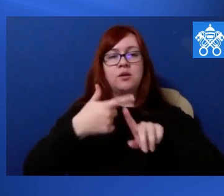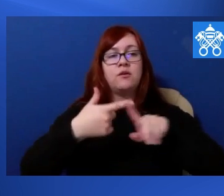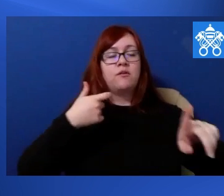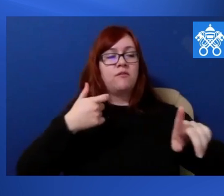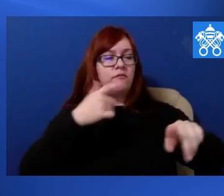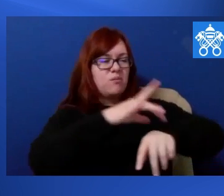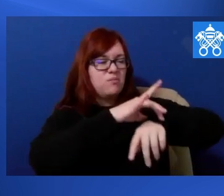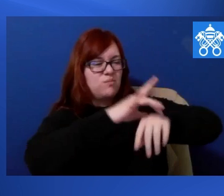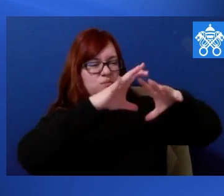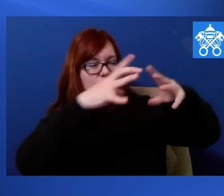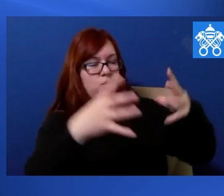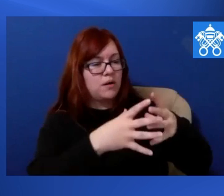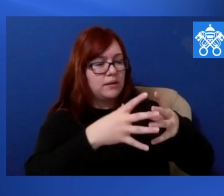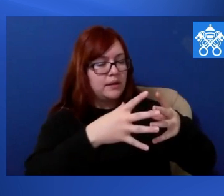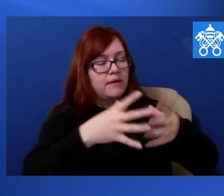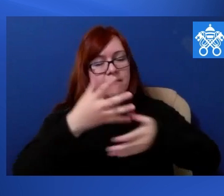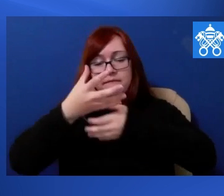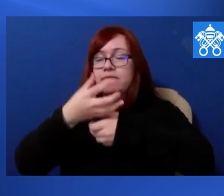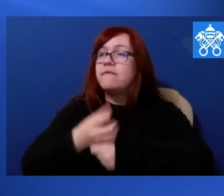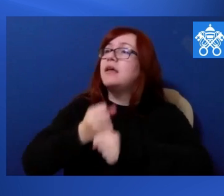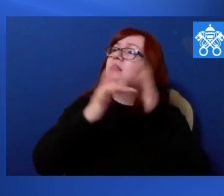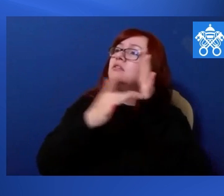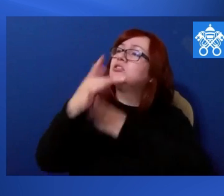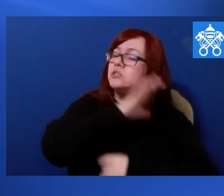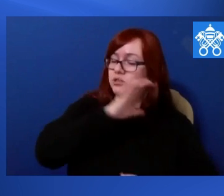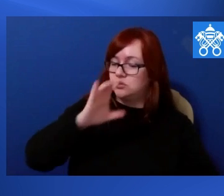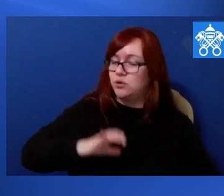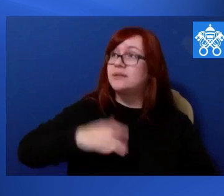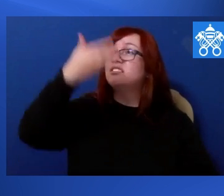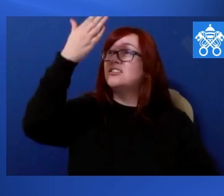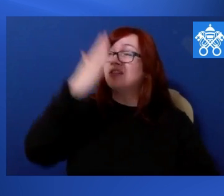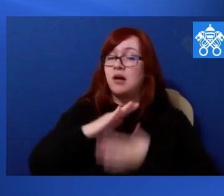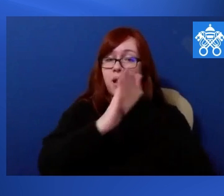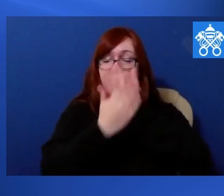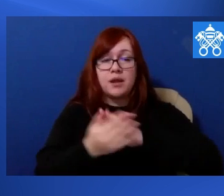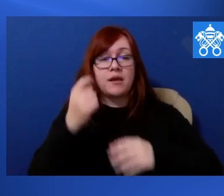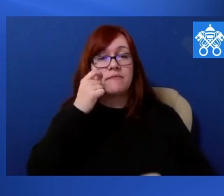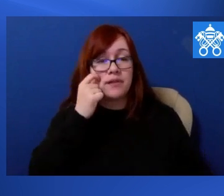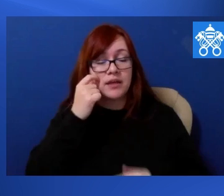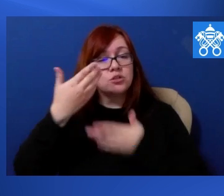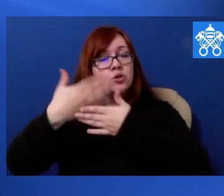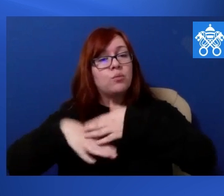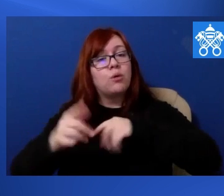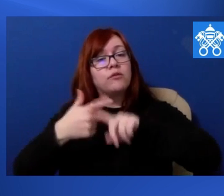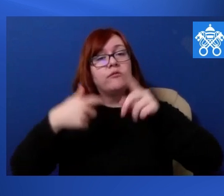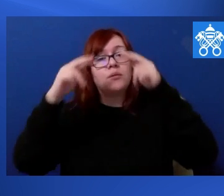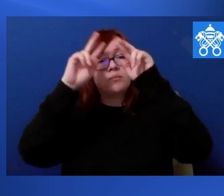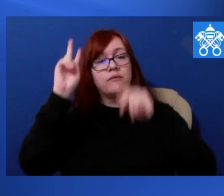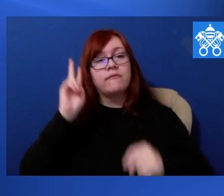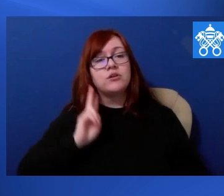Differently from a worldly mentality. Faith in Jesus Christ, God incarnate, born of the Virgin